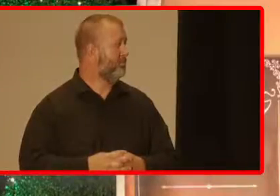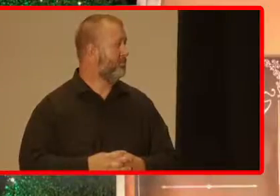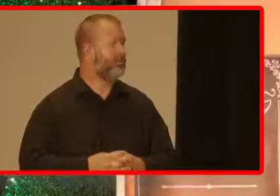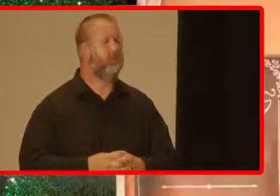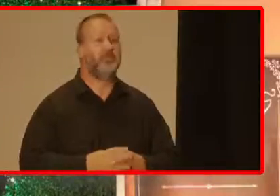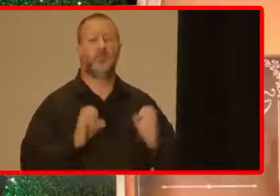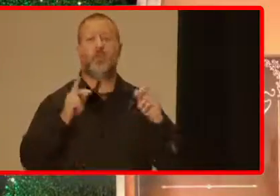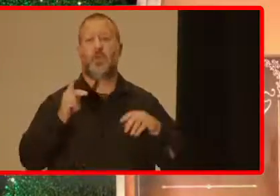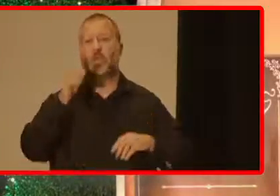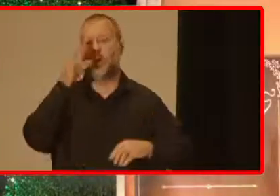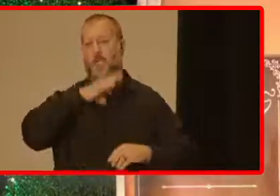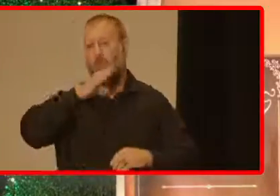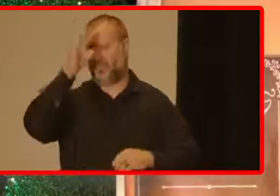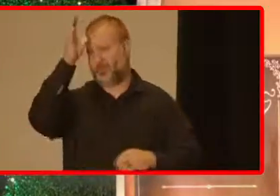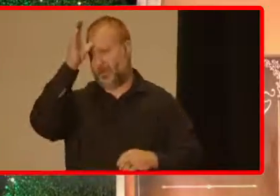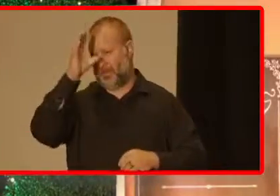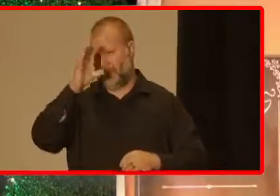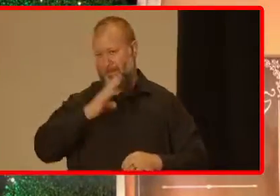Okay, ladies and gentlemen,